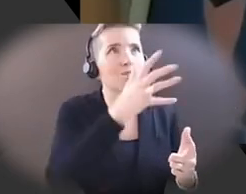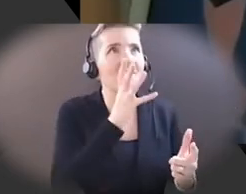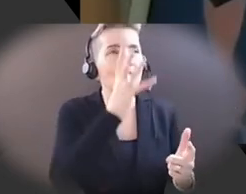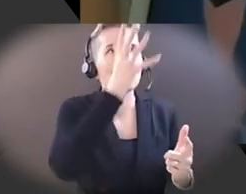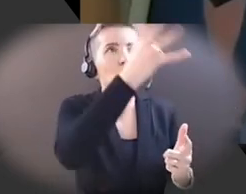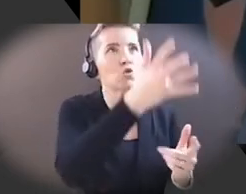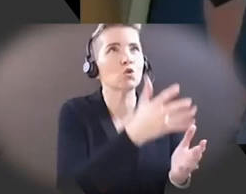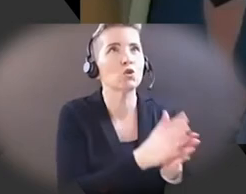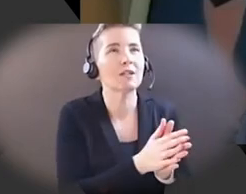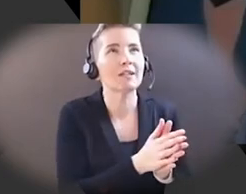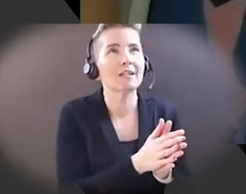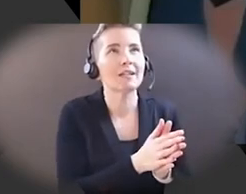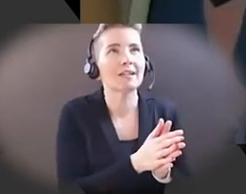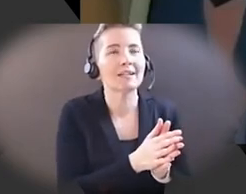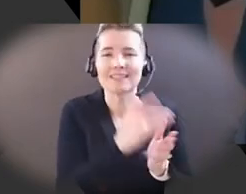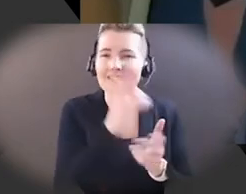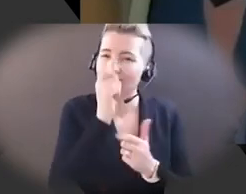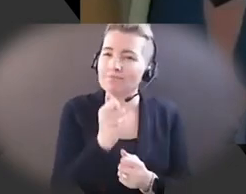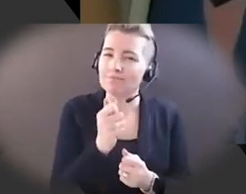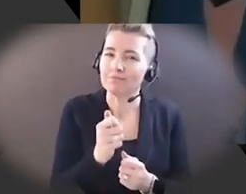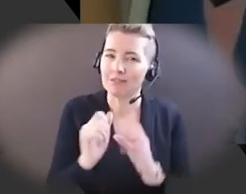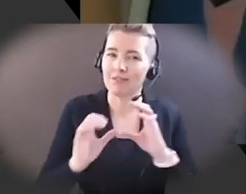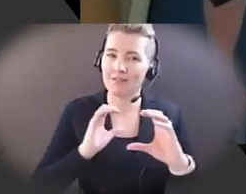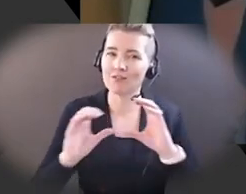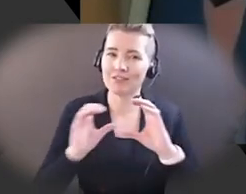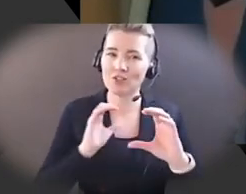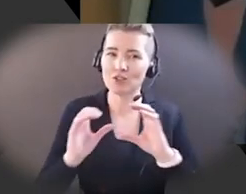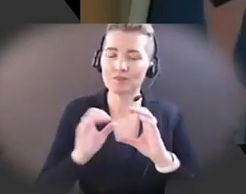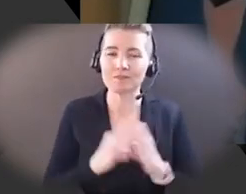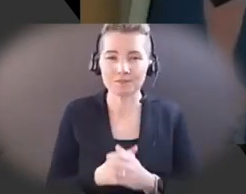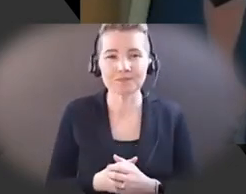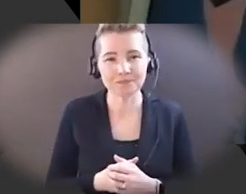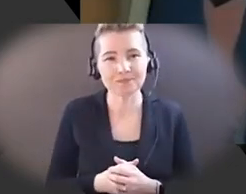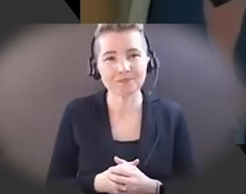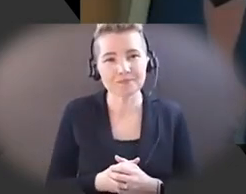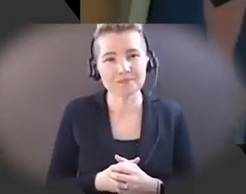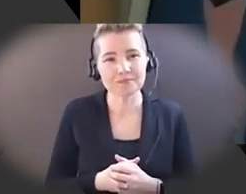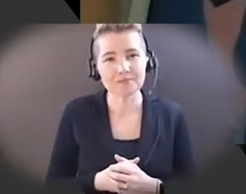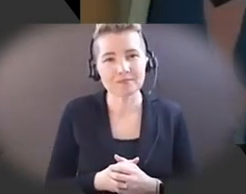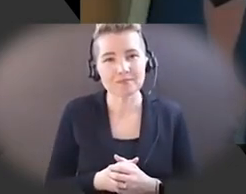interesting conversation to have, and just something to think about.